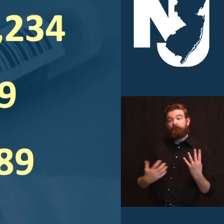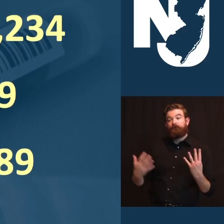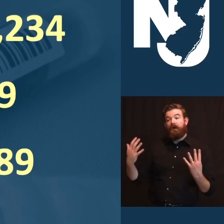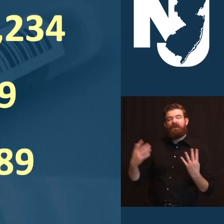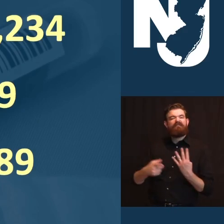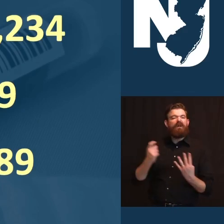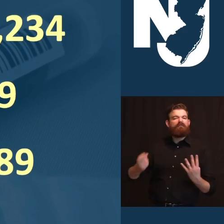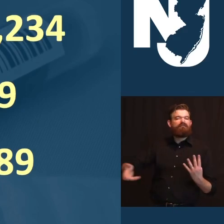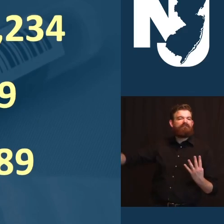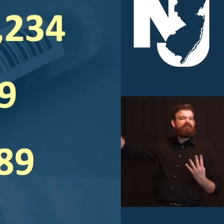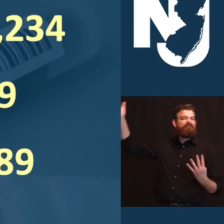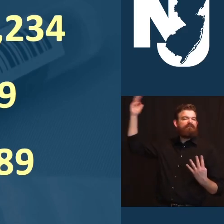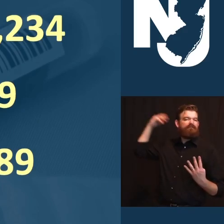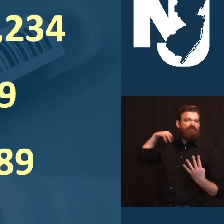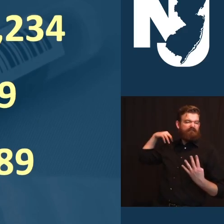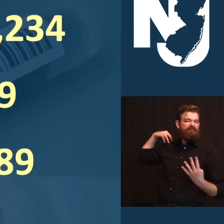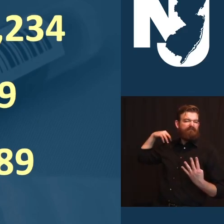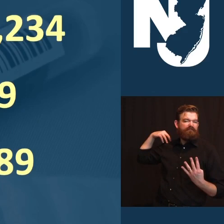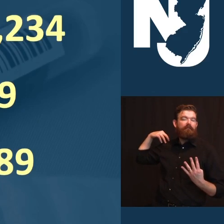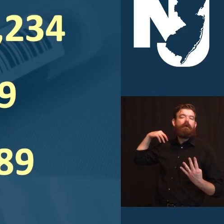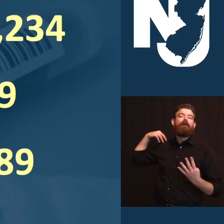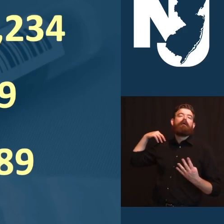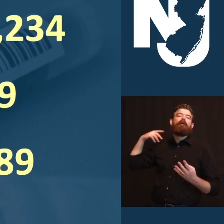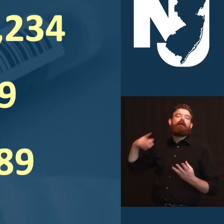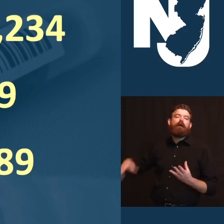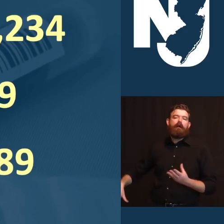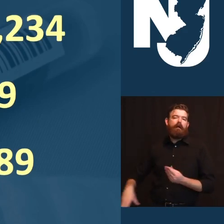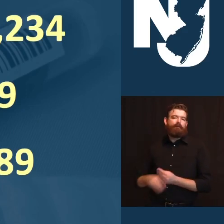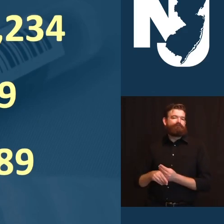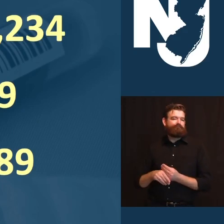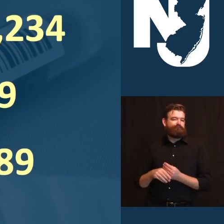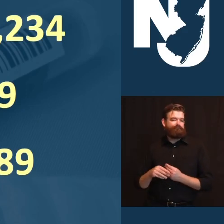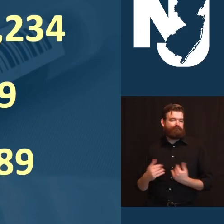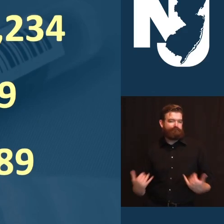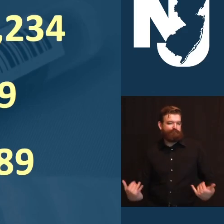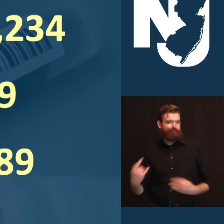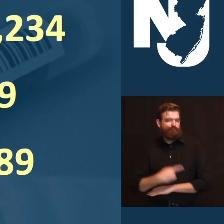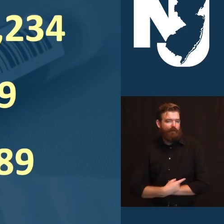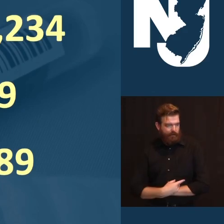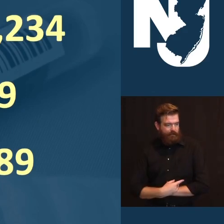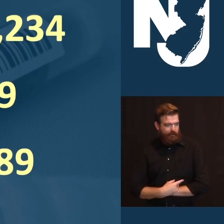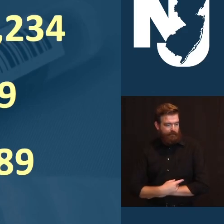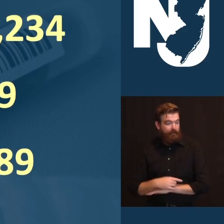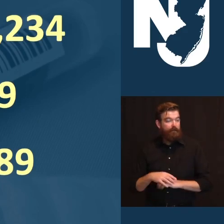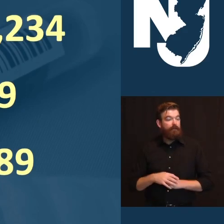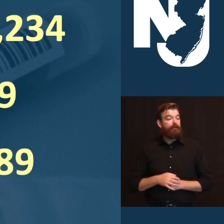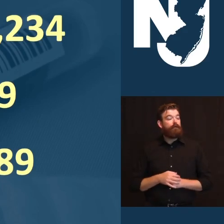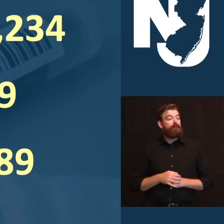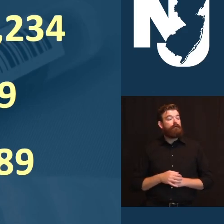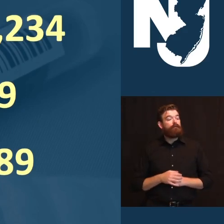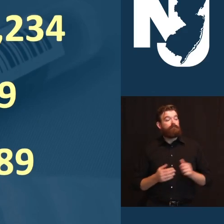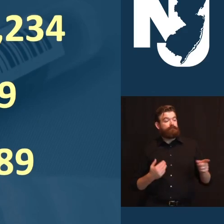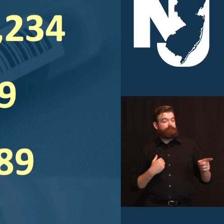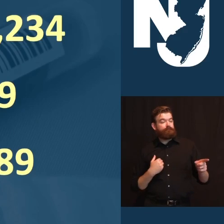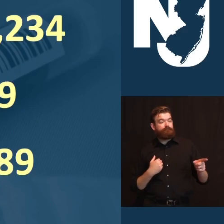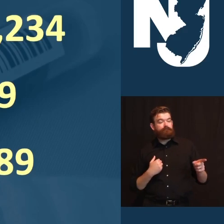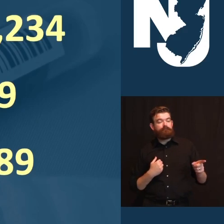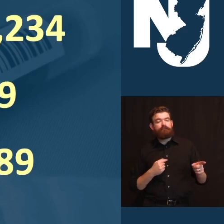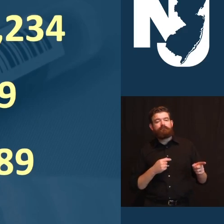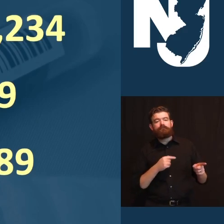6 since Wednesday, or on Wednesday, I should say, 1,789. Again, at the risk of comparing apples